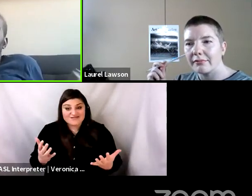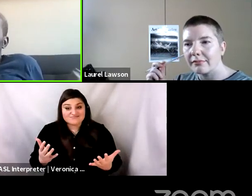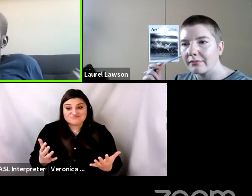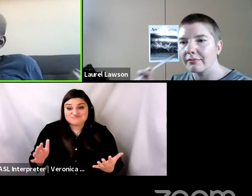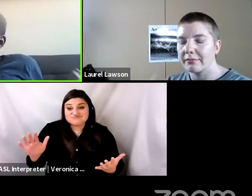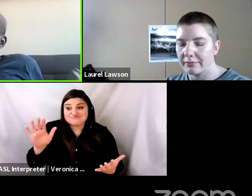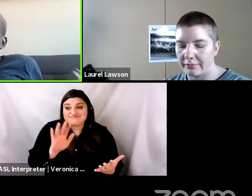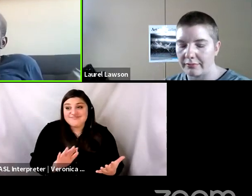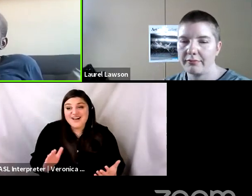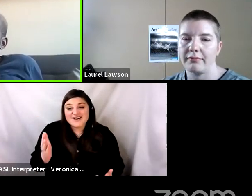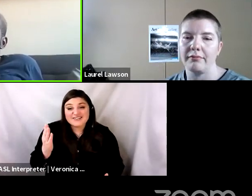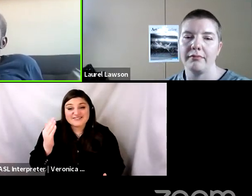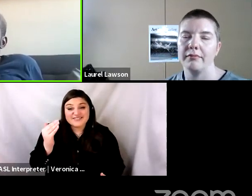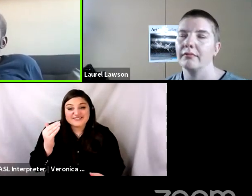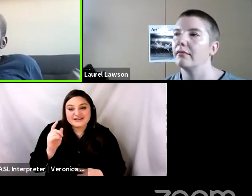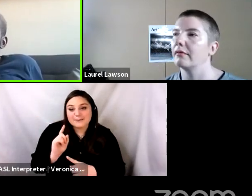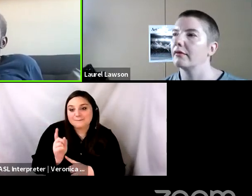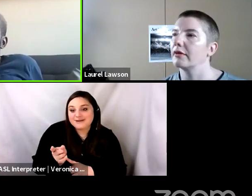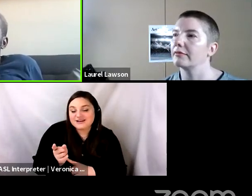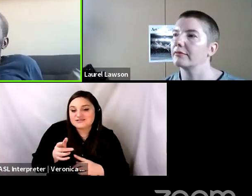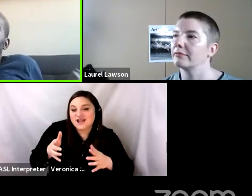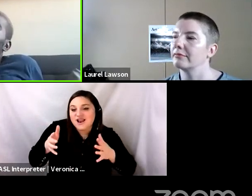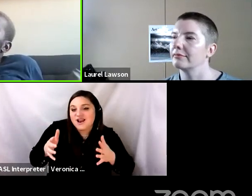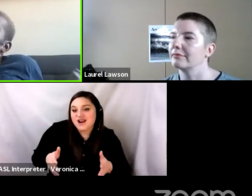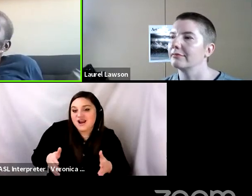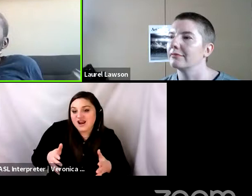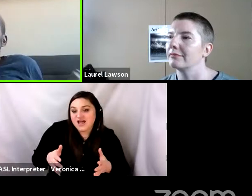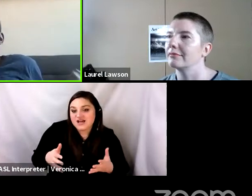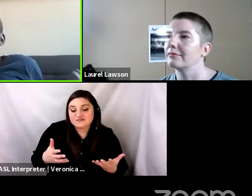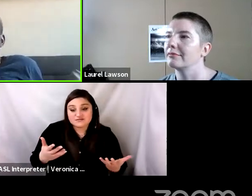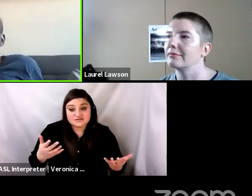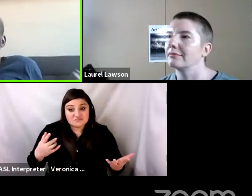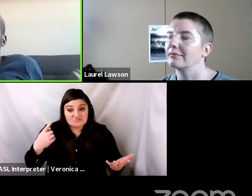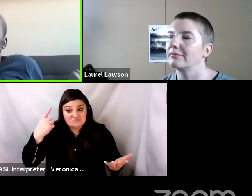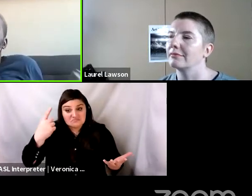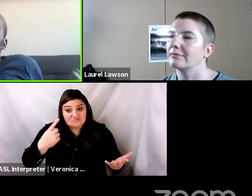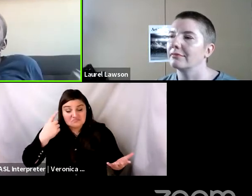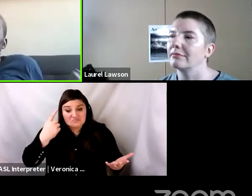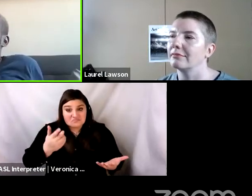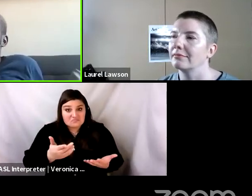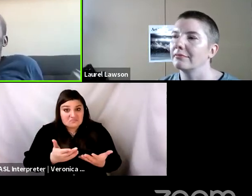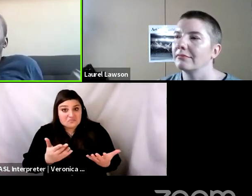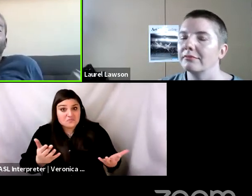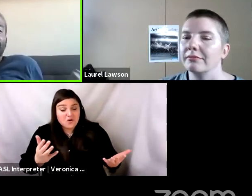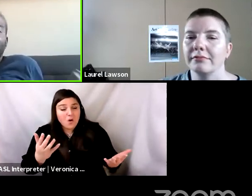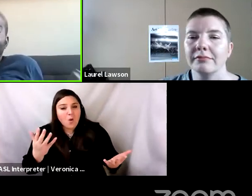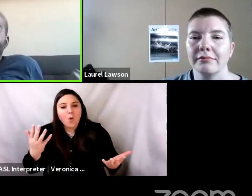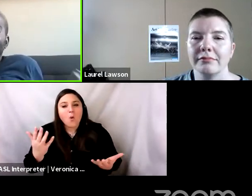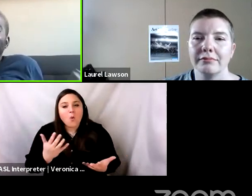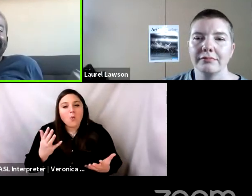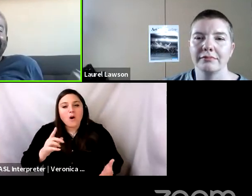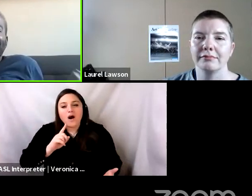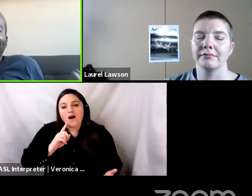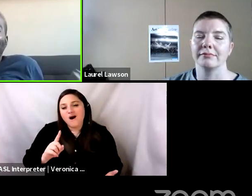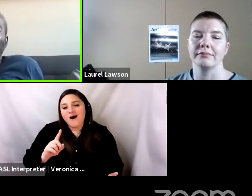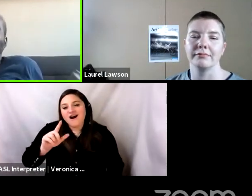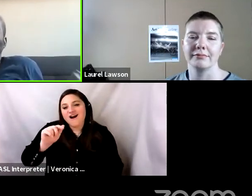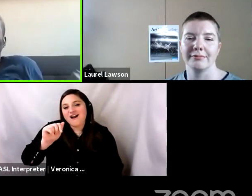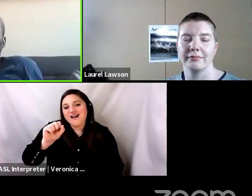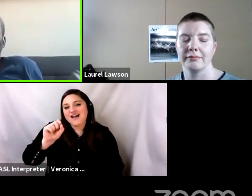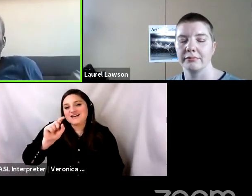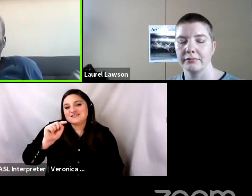Was there any were there any thoughts? I guess my question what are aesthetics to